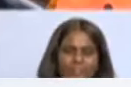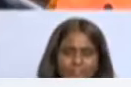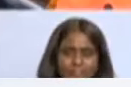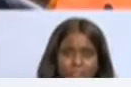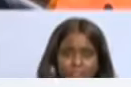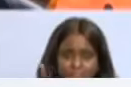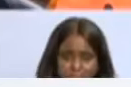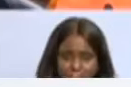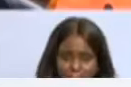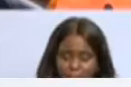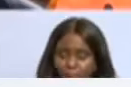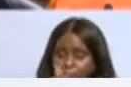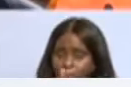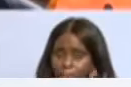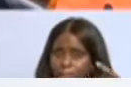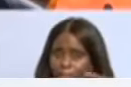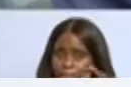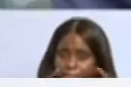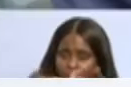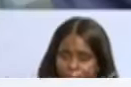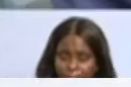in certain parts of